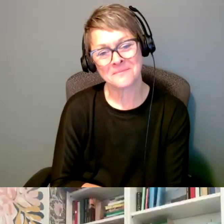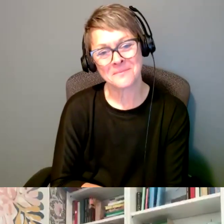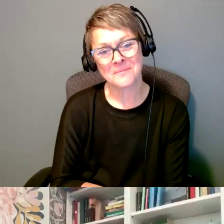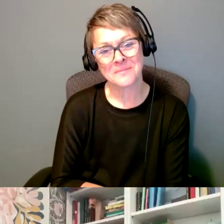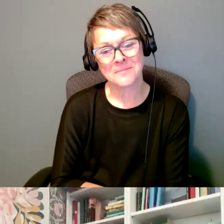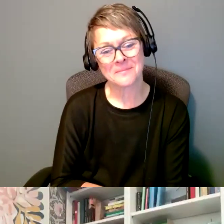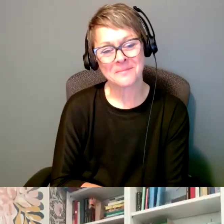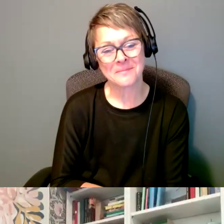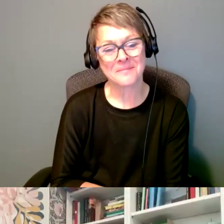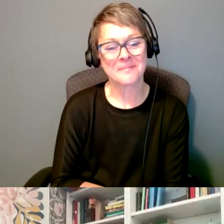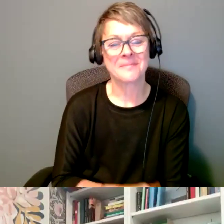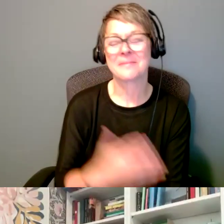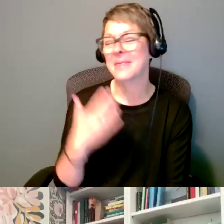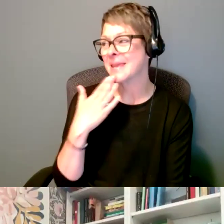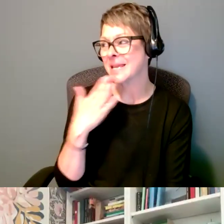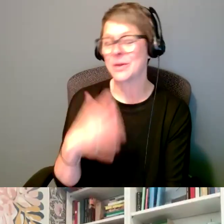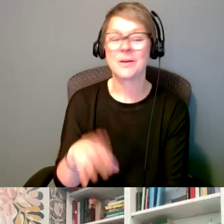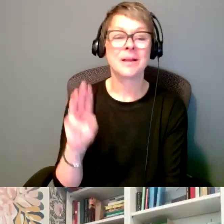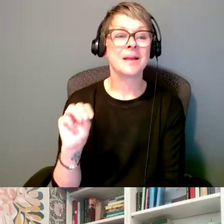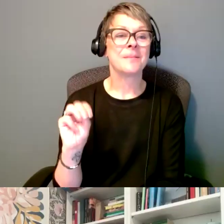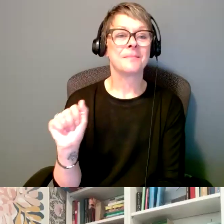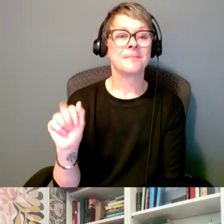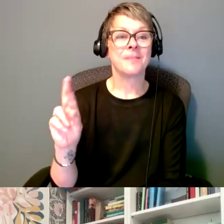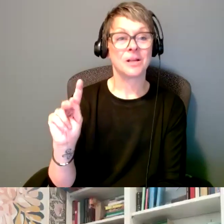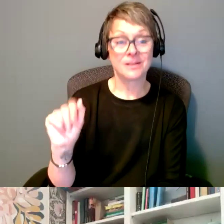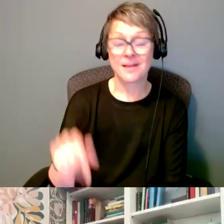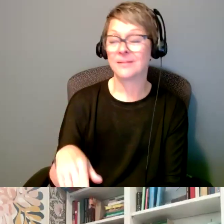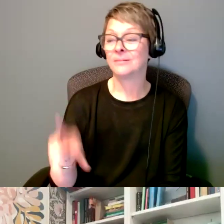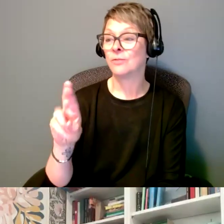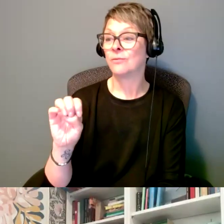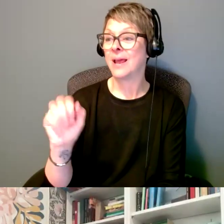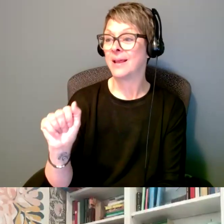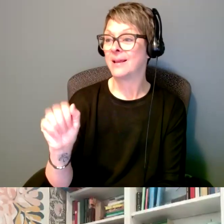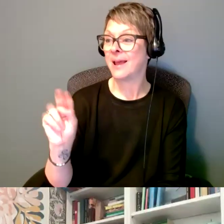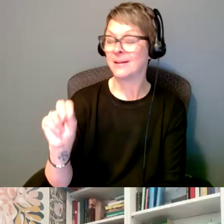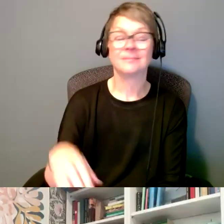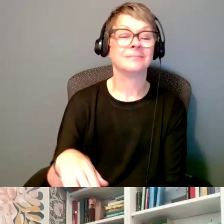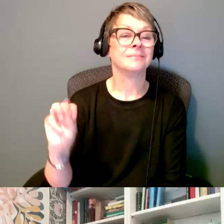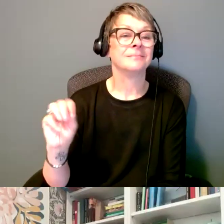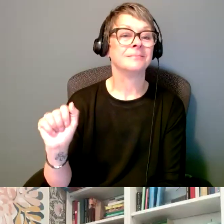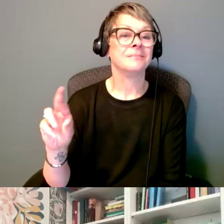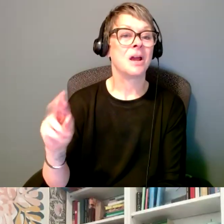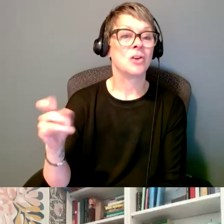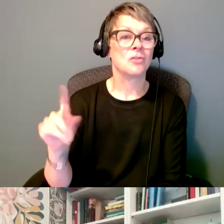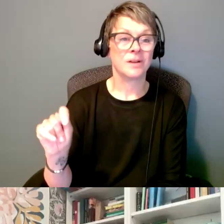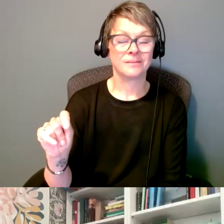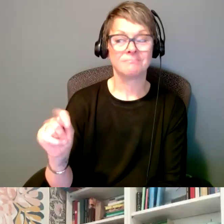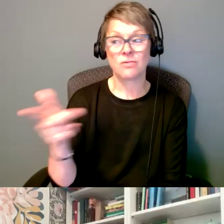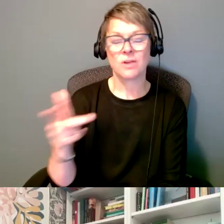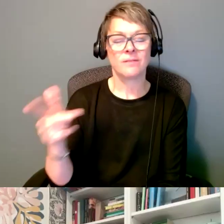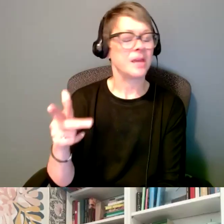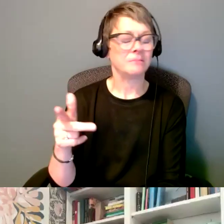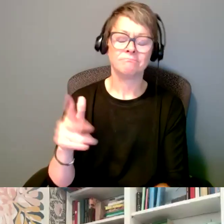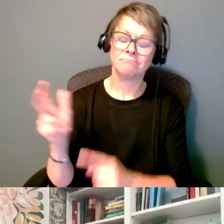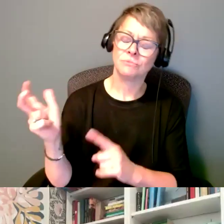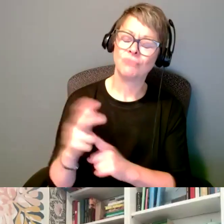Thank you so much. Marta, Ryan, and Margaret represent the very best of Canadian leadership